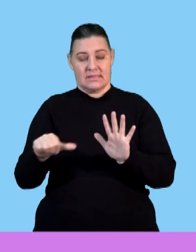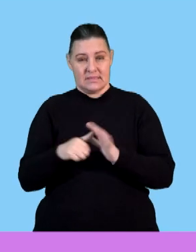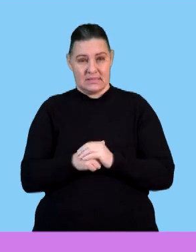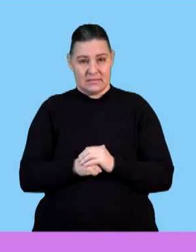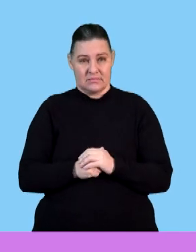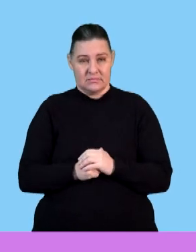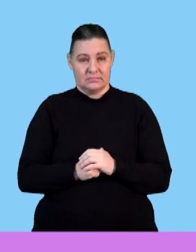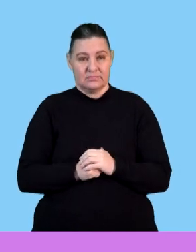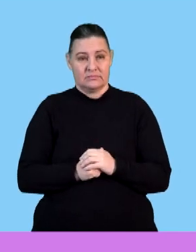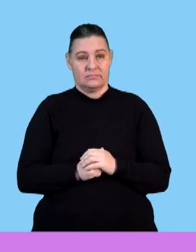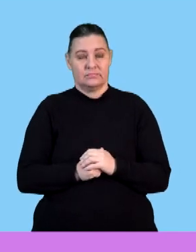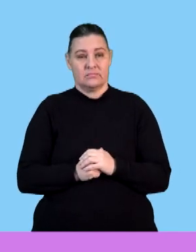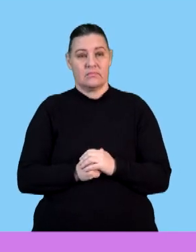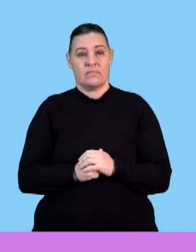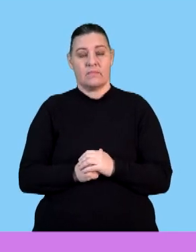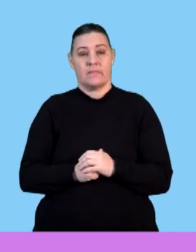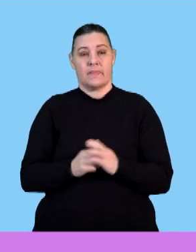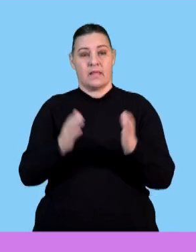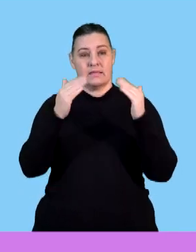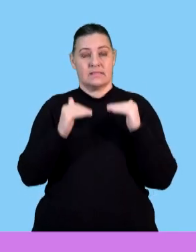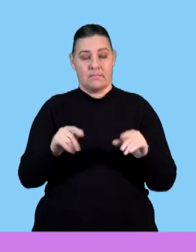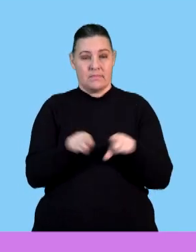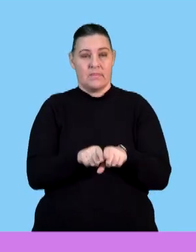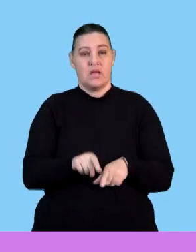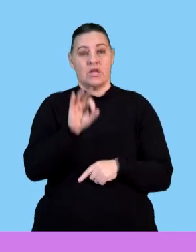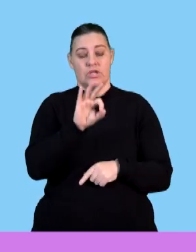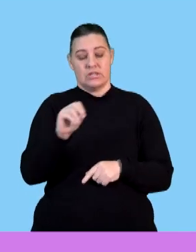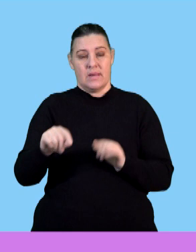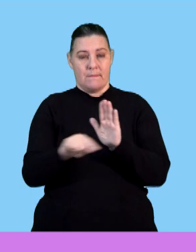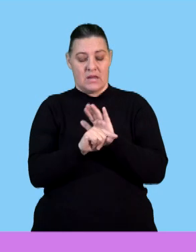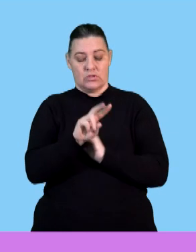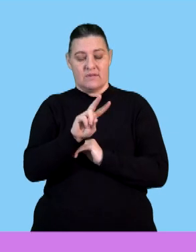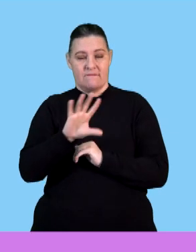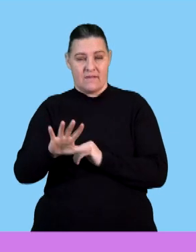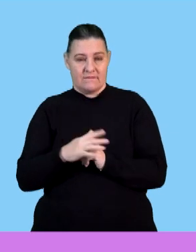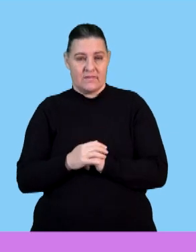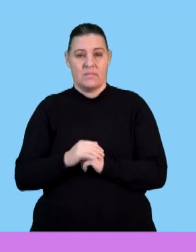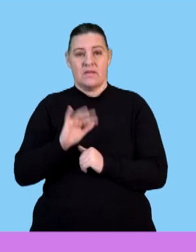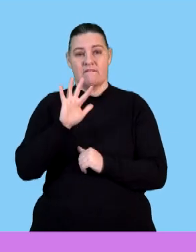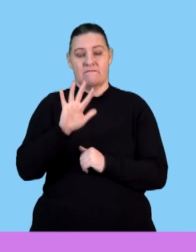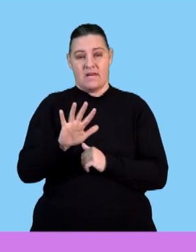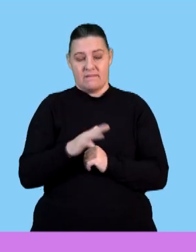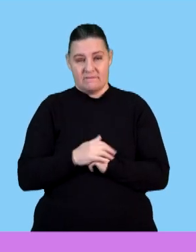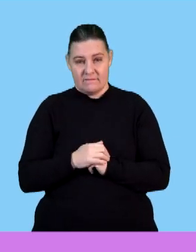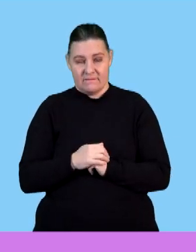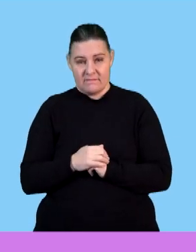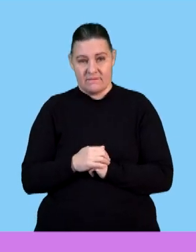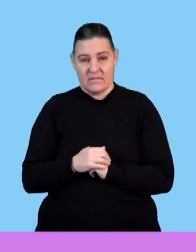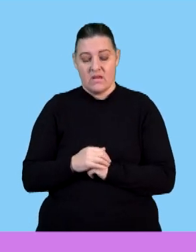16. All right. Then we'll do the same with the next one. 30 minus 25 gives me